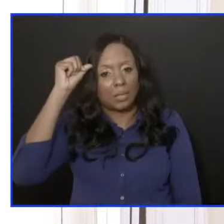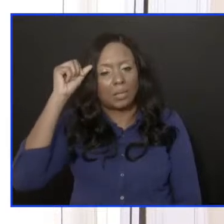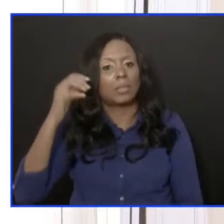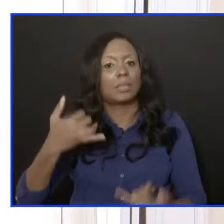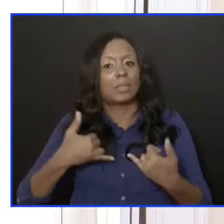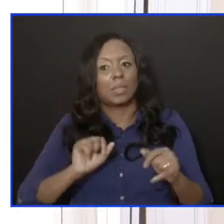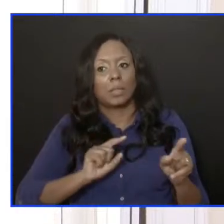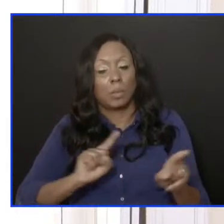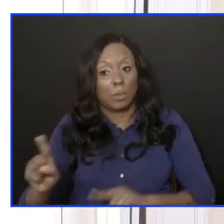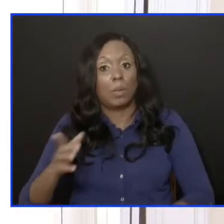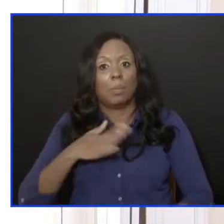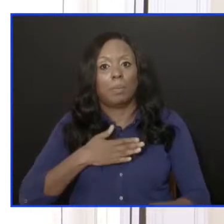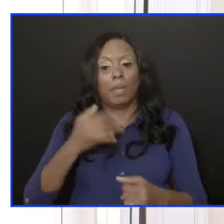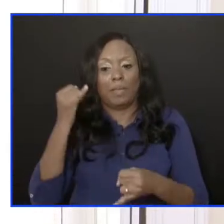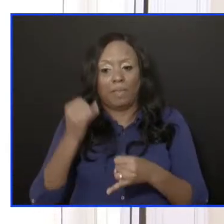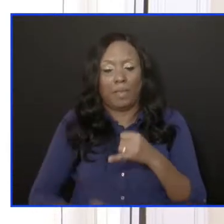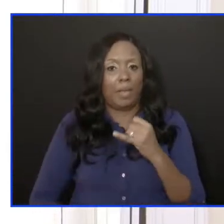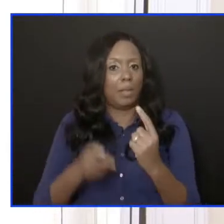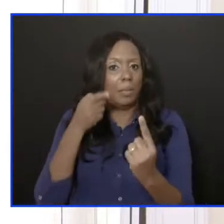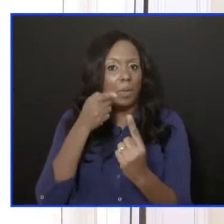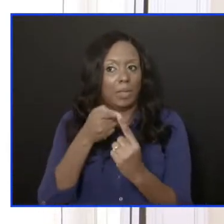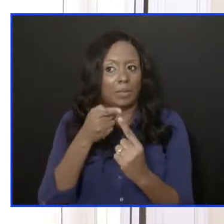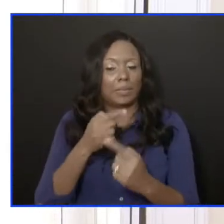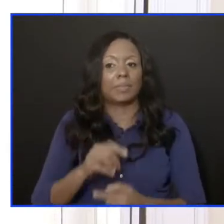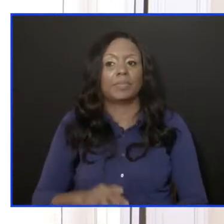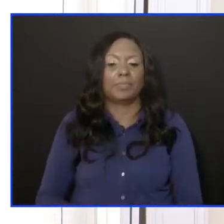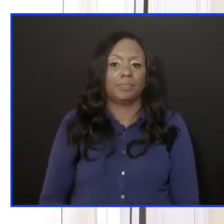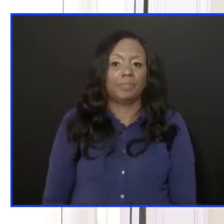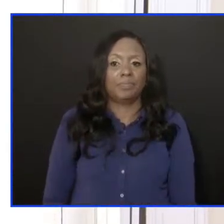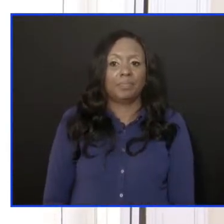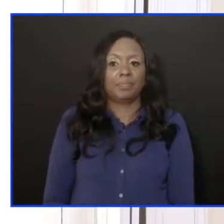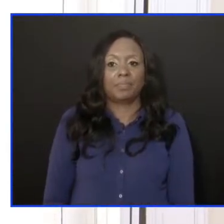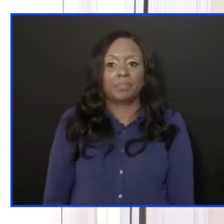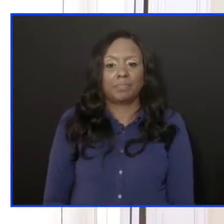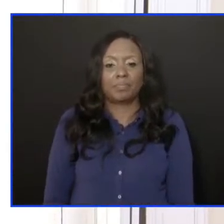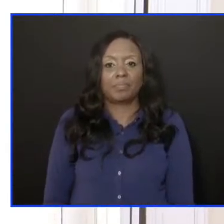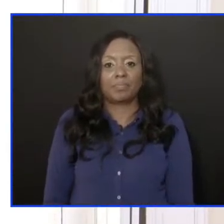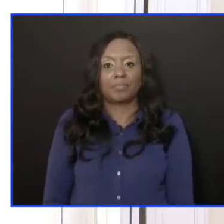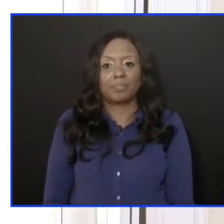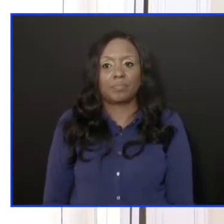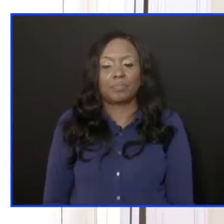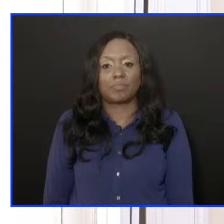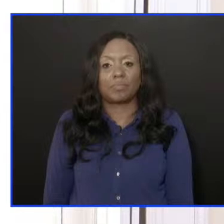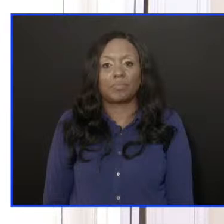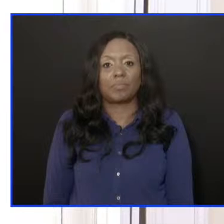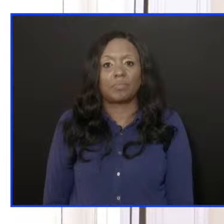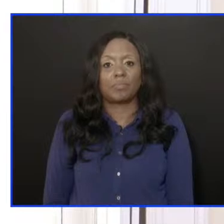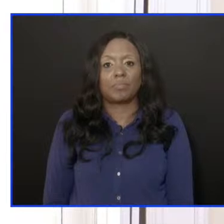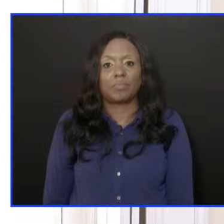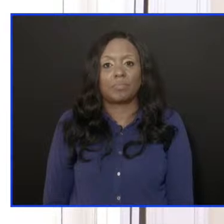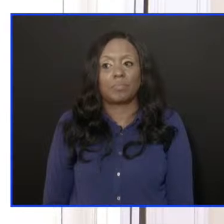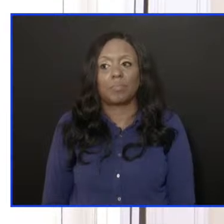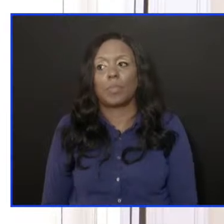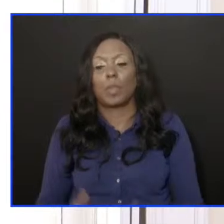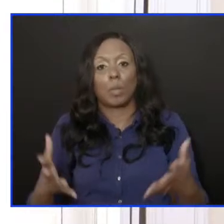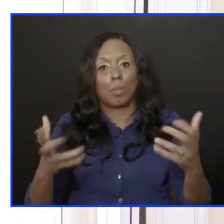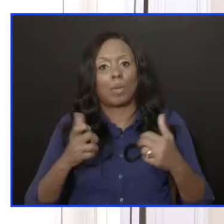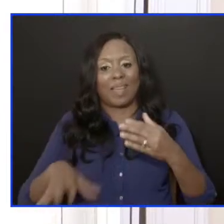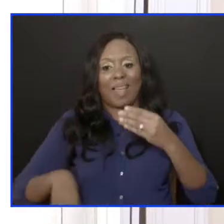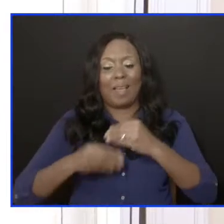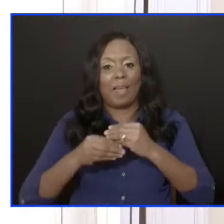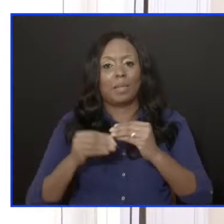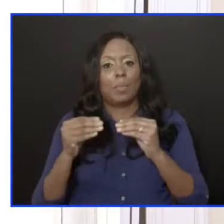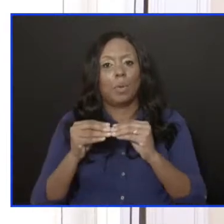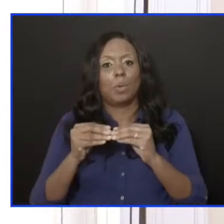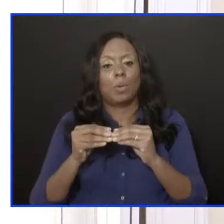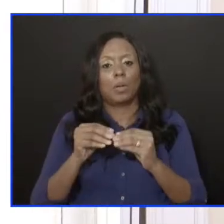the final point, as I said, we do want to be able to expand the mobile testing sites, and I've